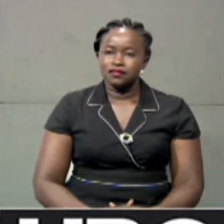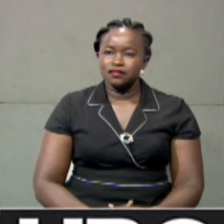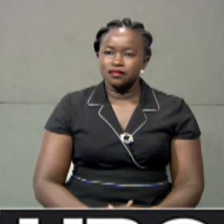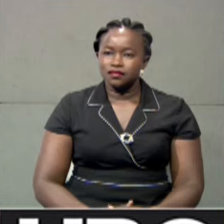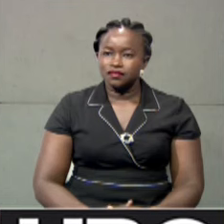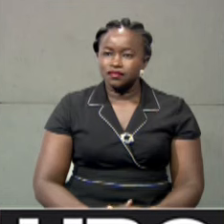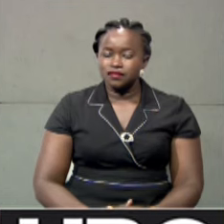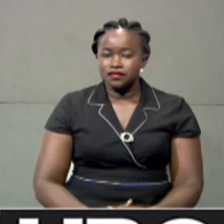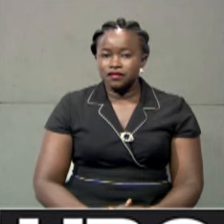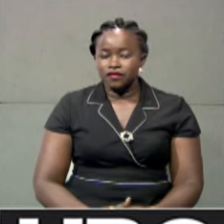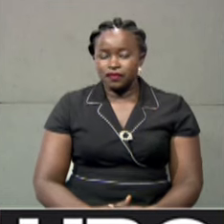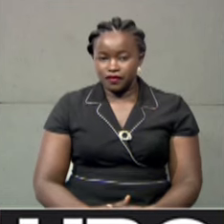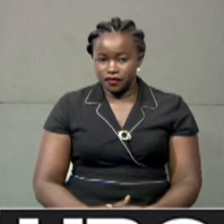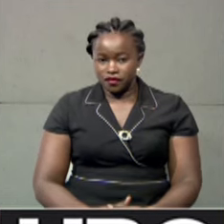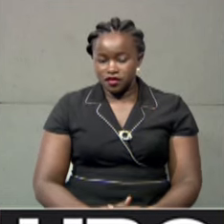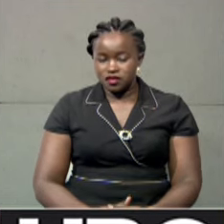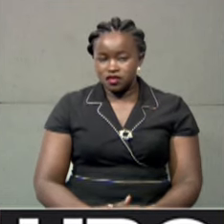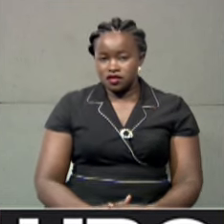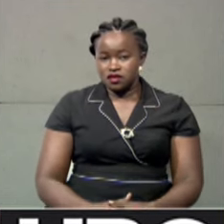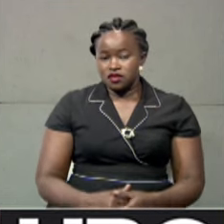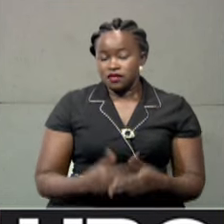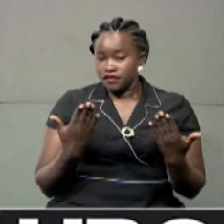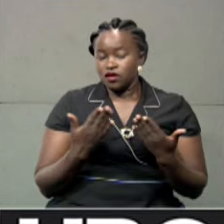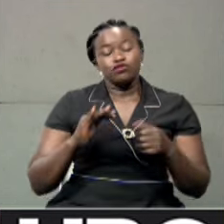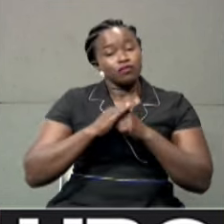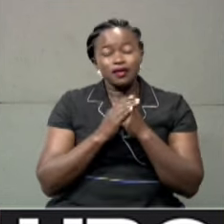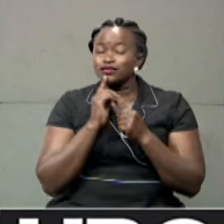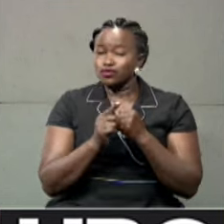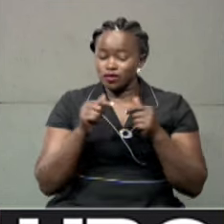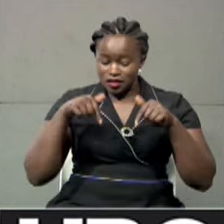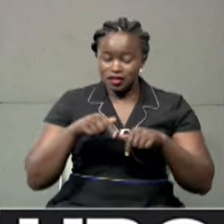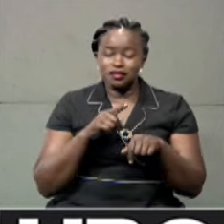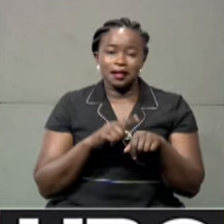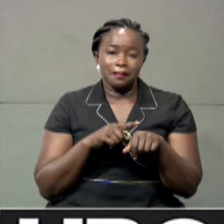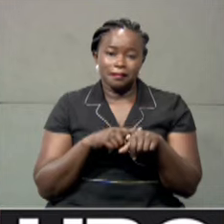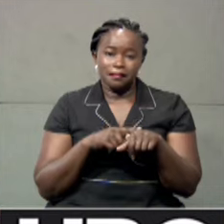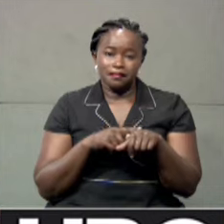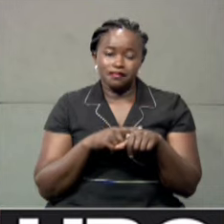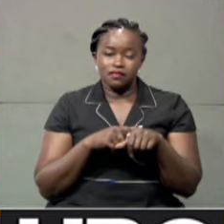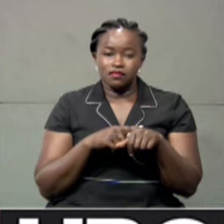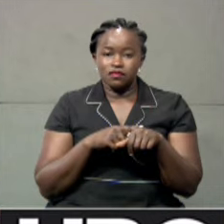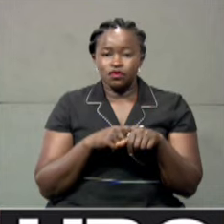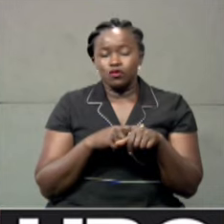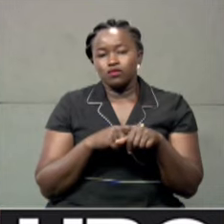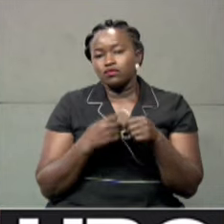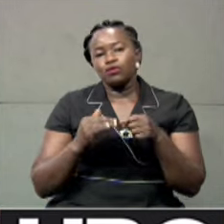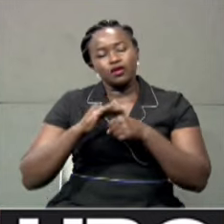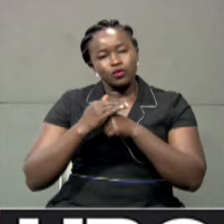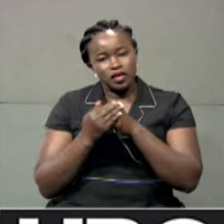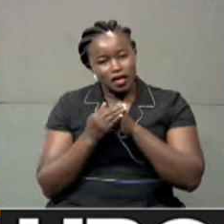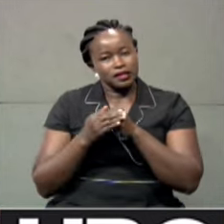to ensure that this time round we create a niche.